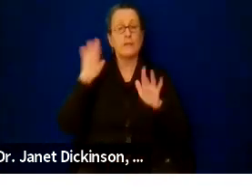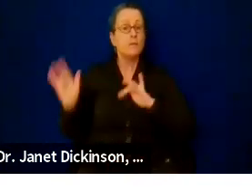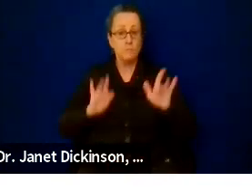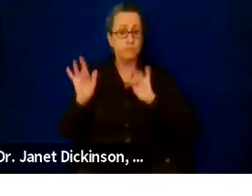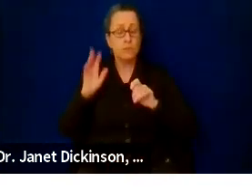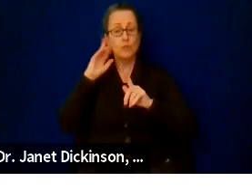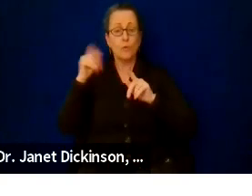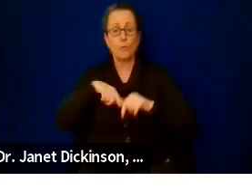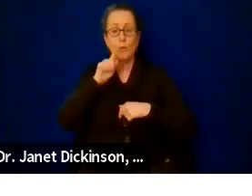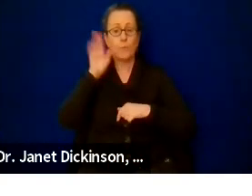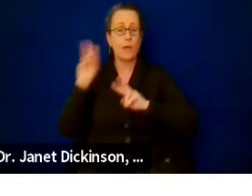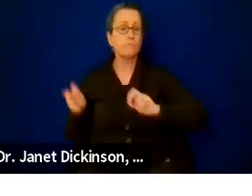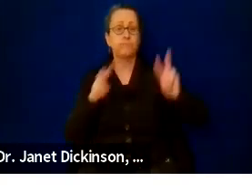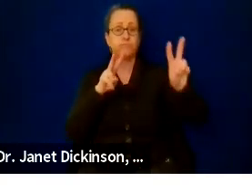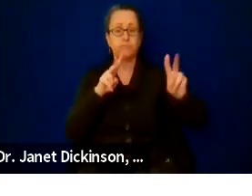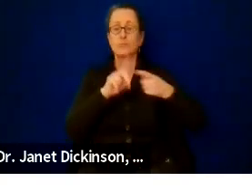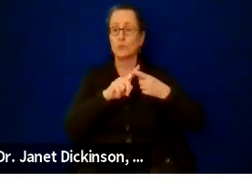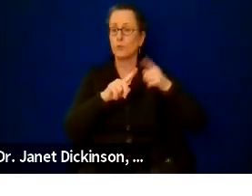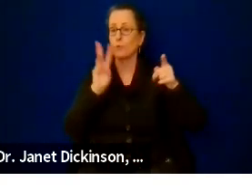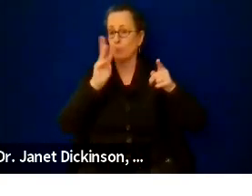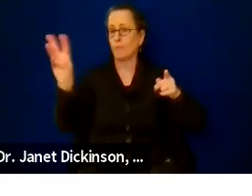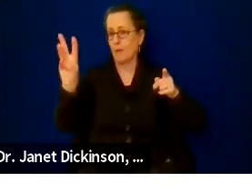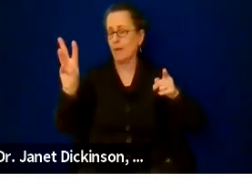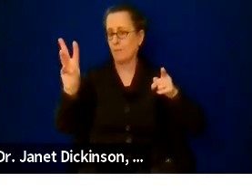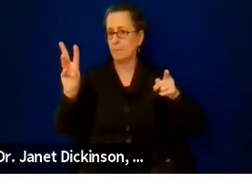will also be recorded. So we will be sharing those with the